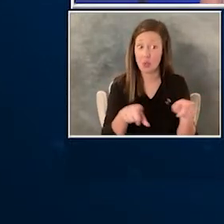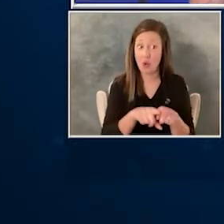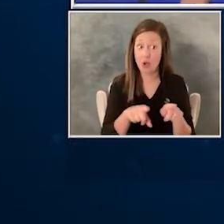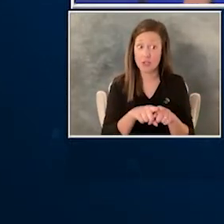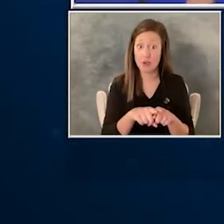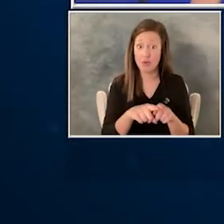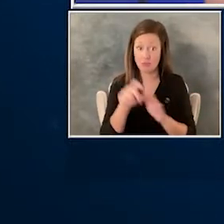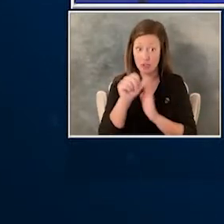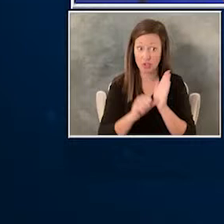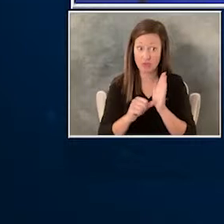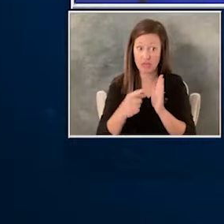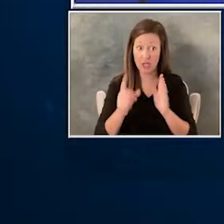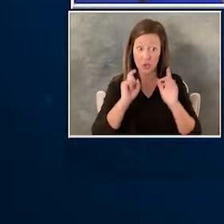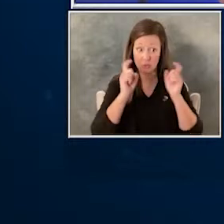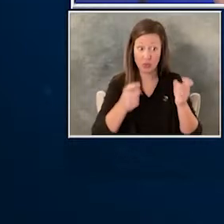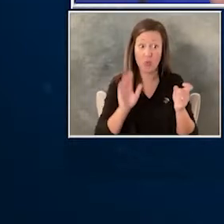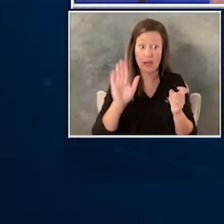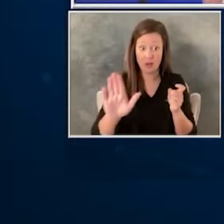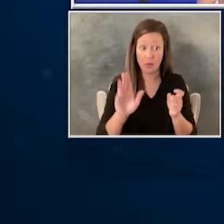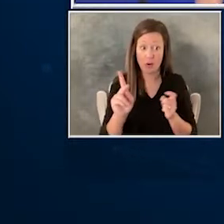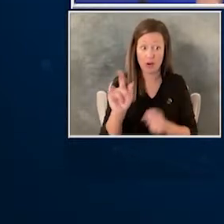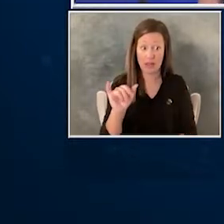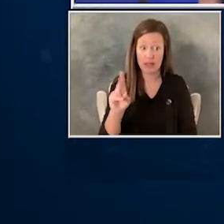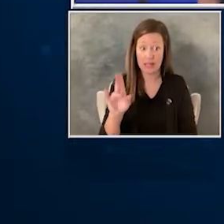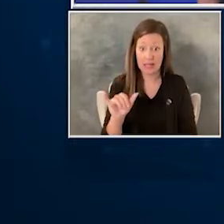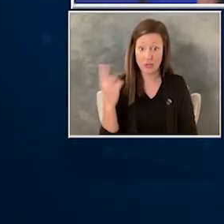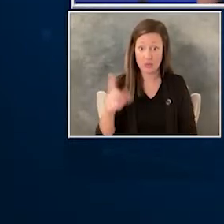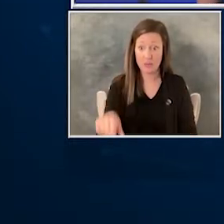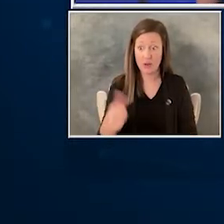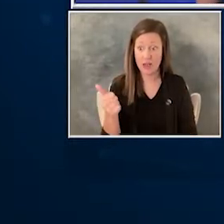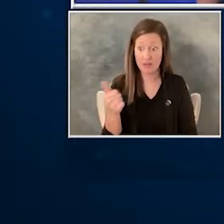major surgery. You donated your kidney to someone else in this chain.